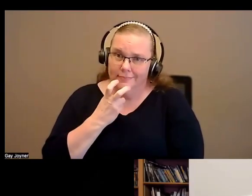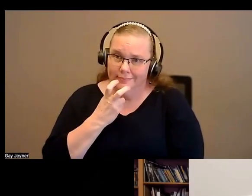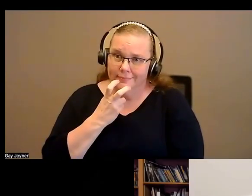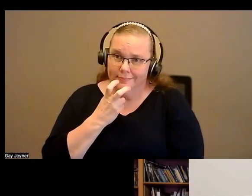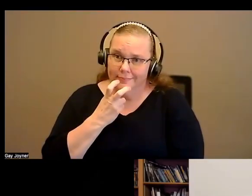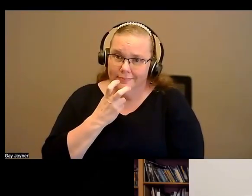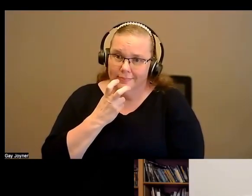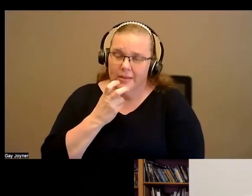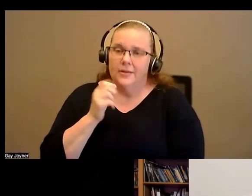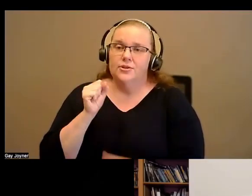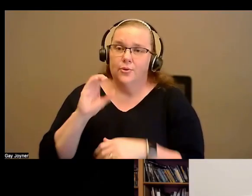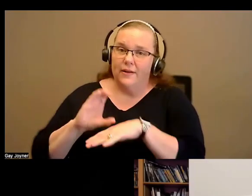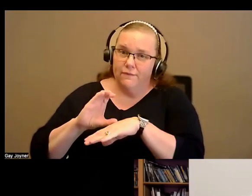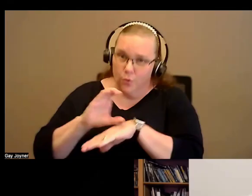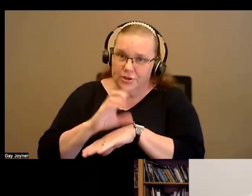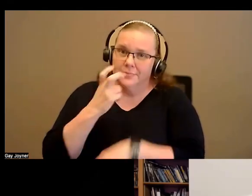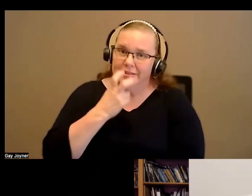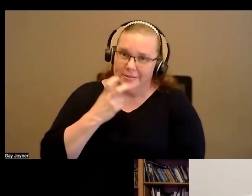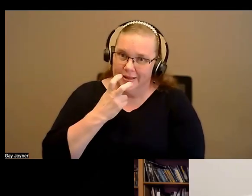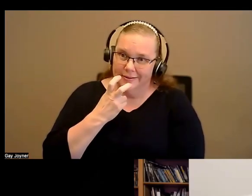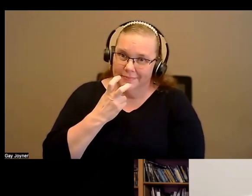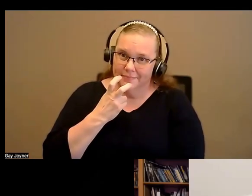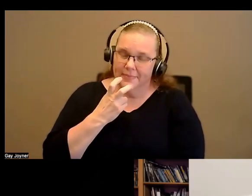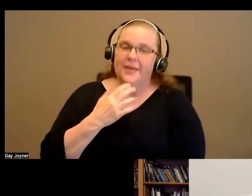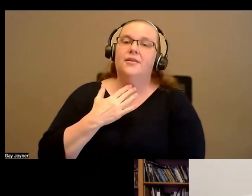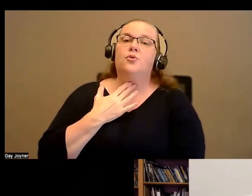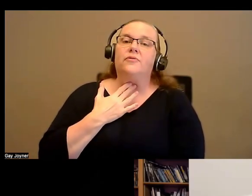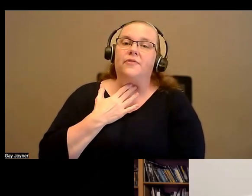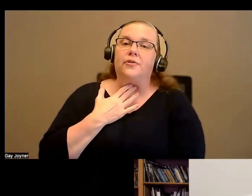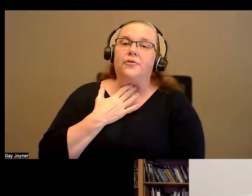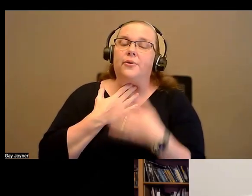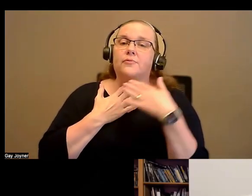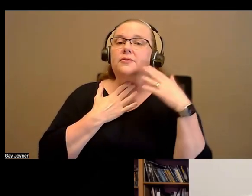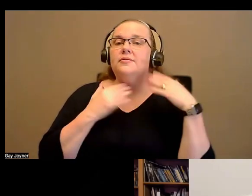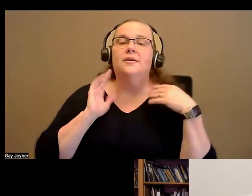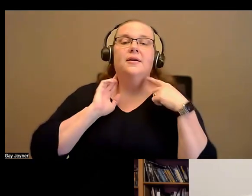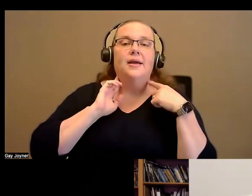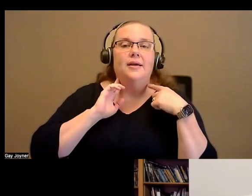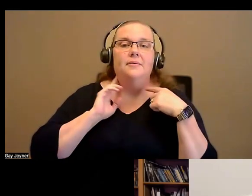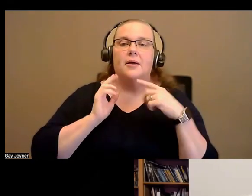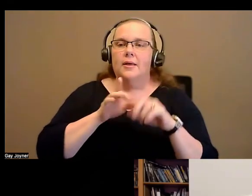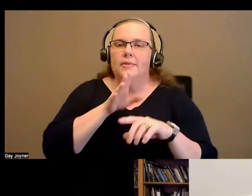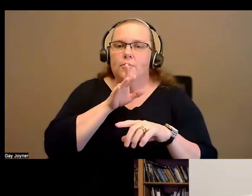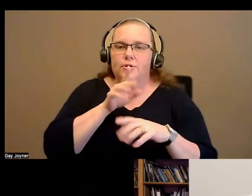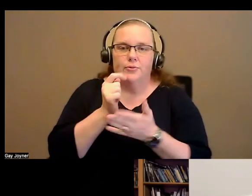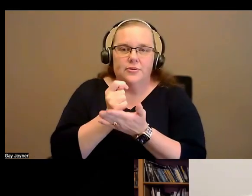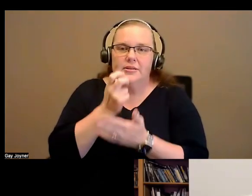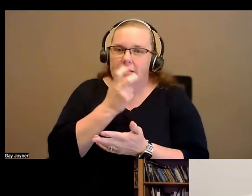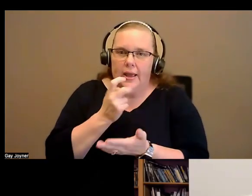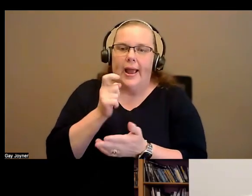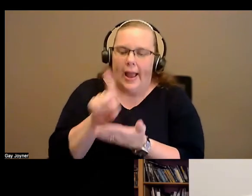speak. So they forced them to speak and they would fill their throats and they would